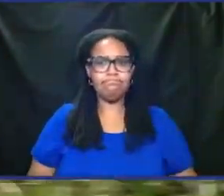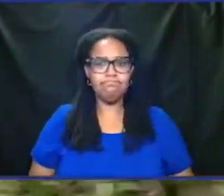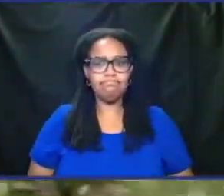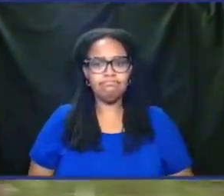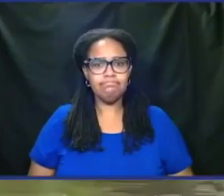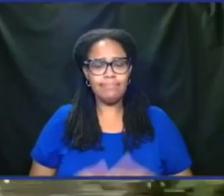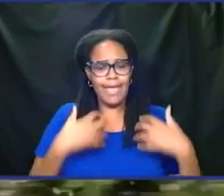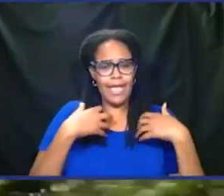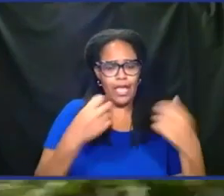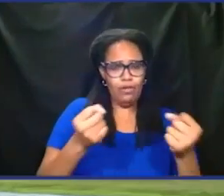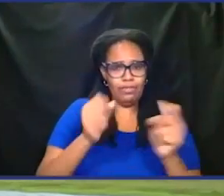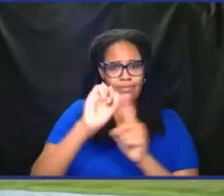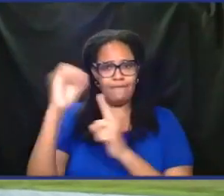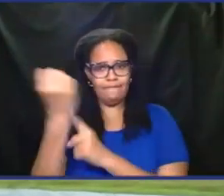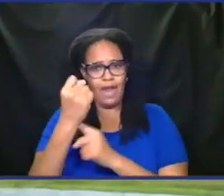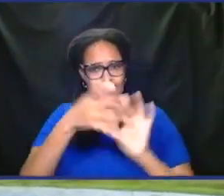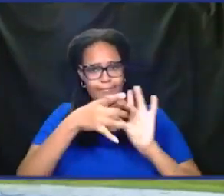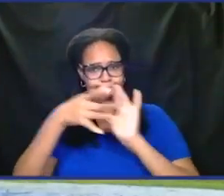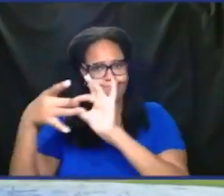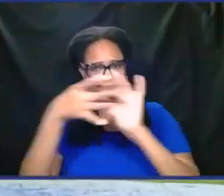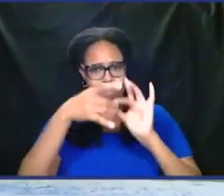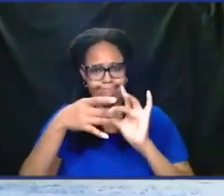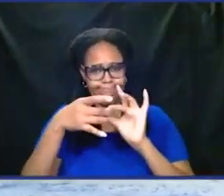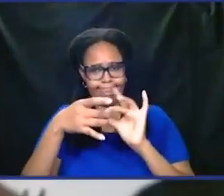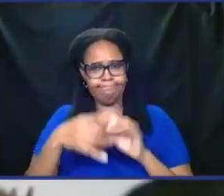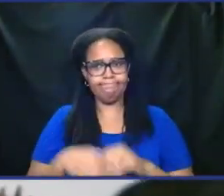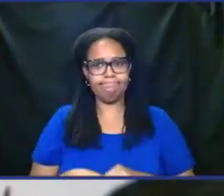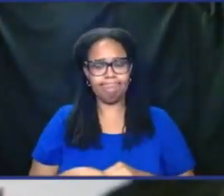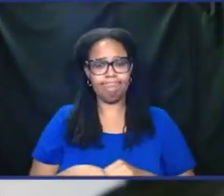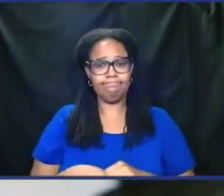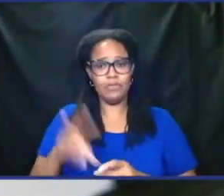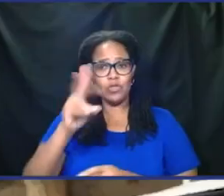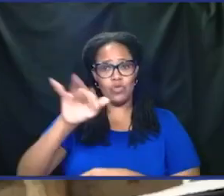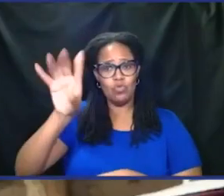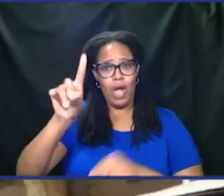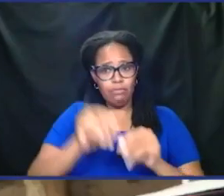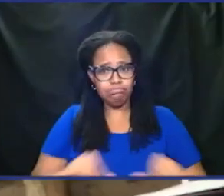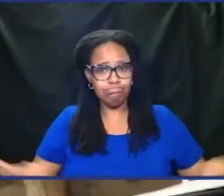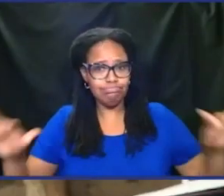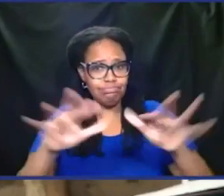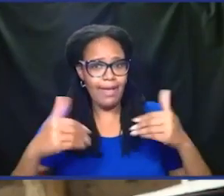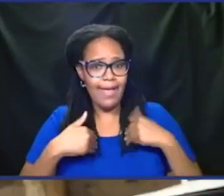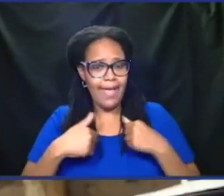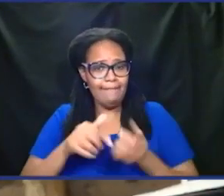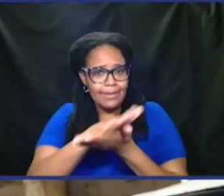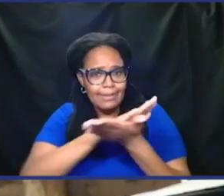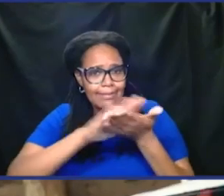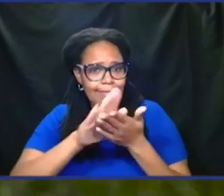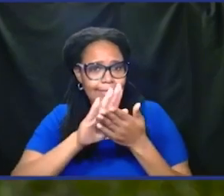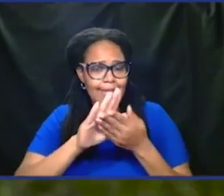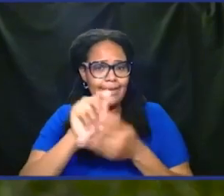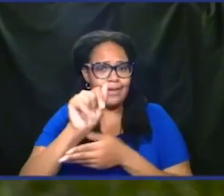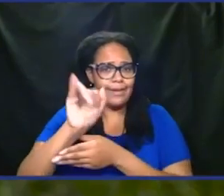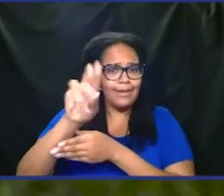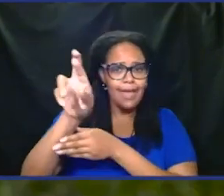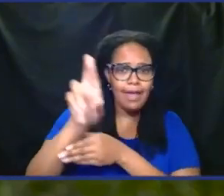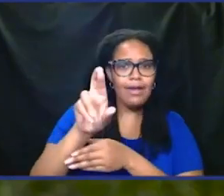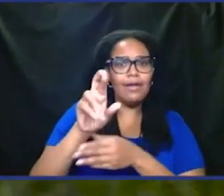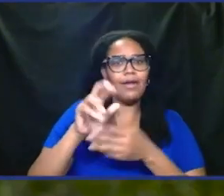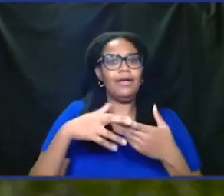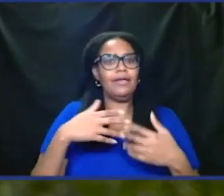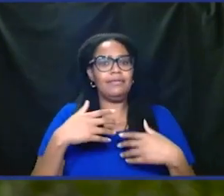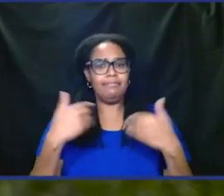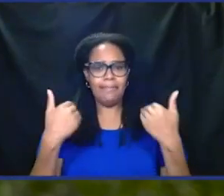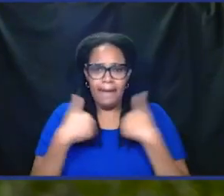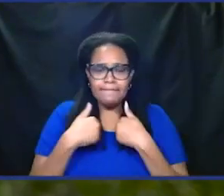Wild landscapes produce clean air and water, sequester carbon, and provide food security and safe places. These places can be the